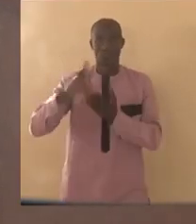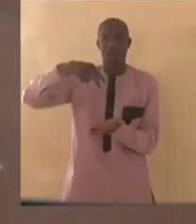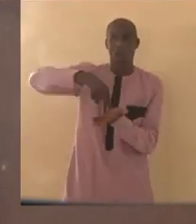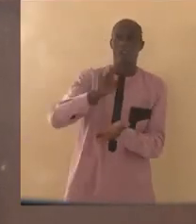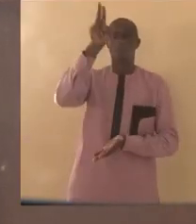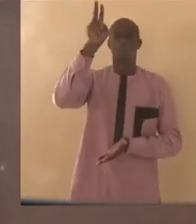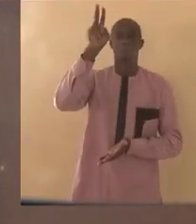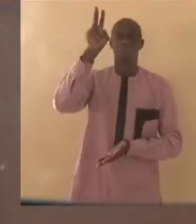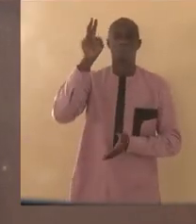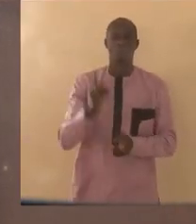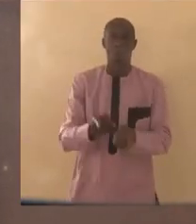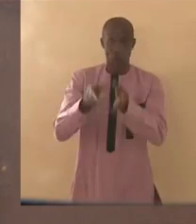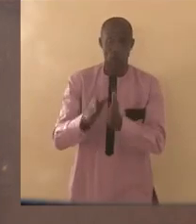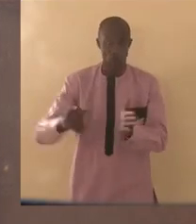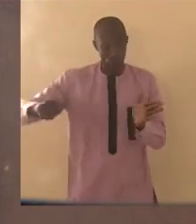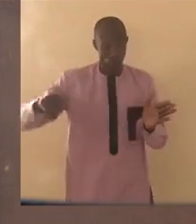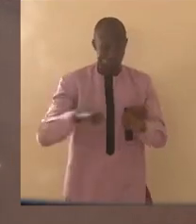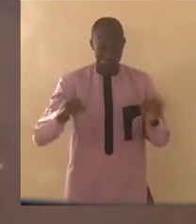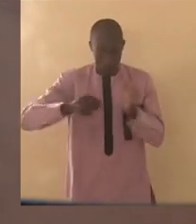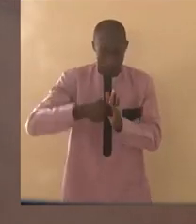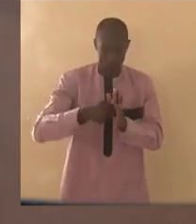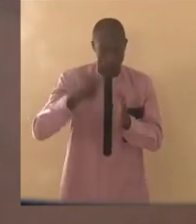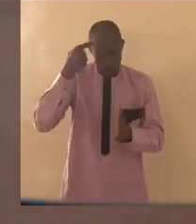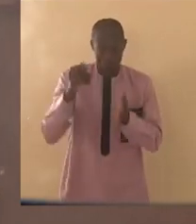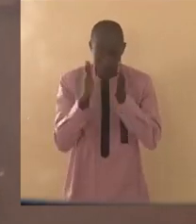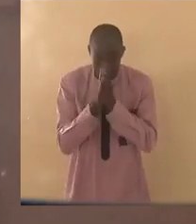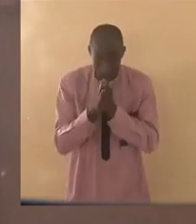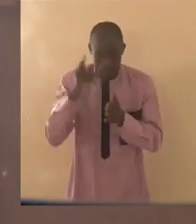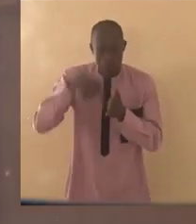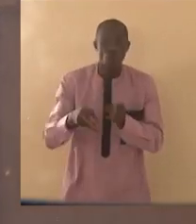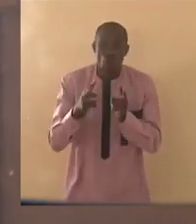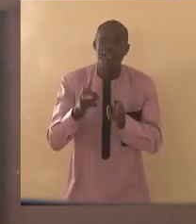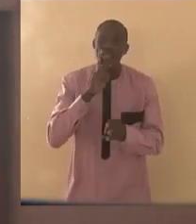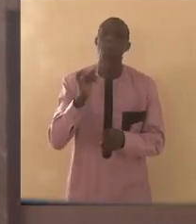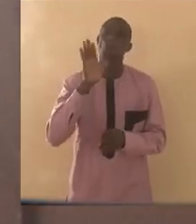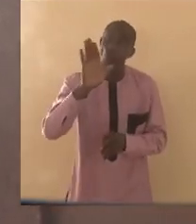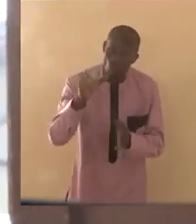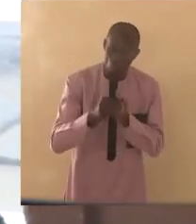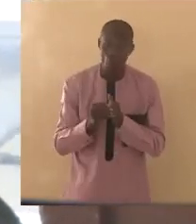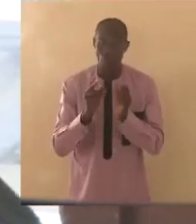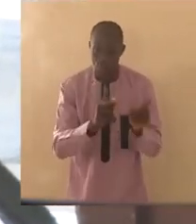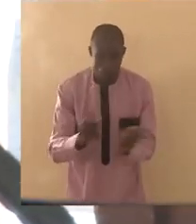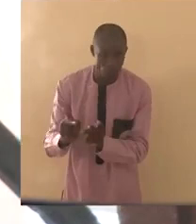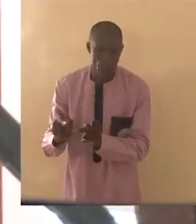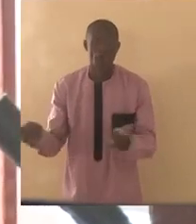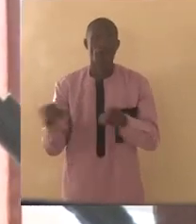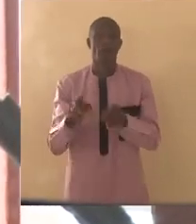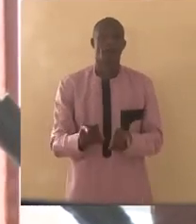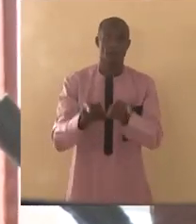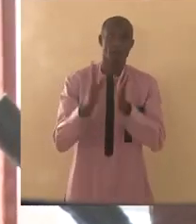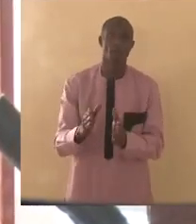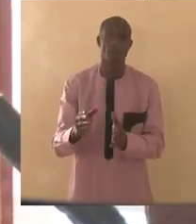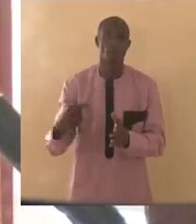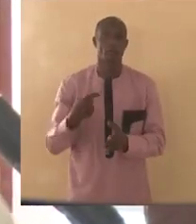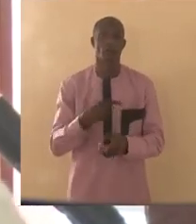the ascension, the disciples locked themselves in retreat for prayer. What manner is my own preparation? I think like the disciples, is really